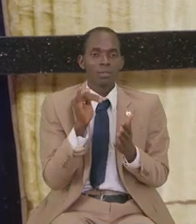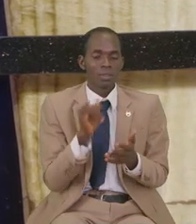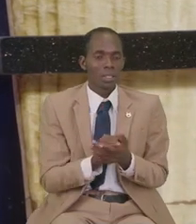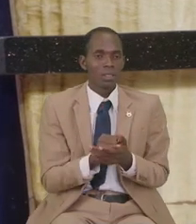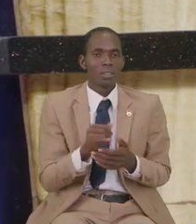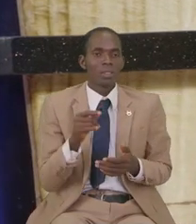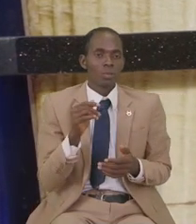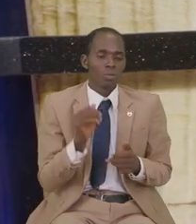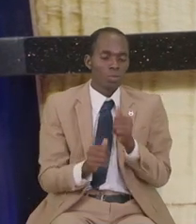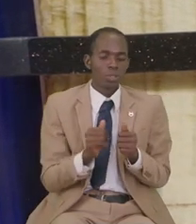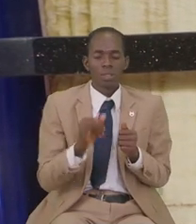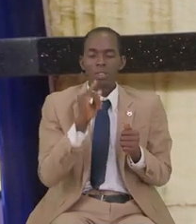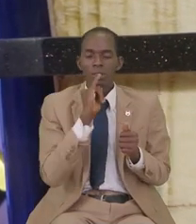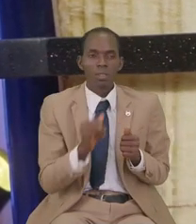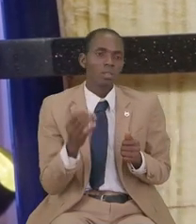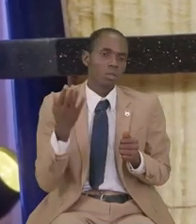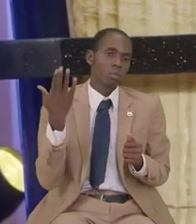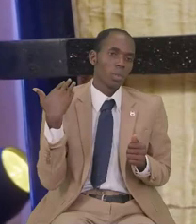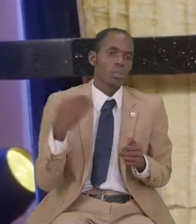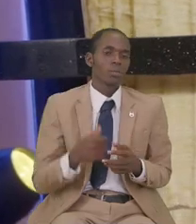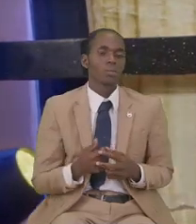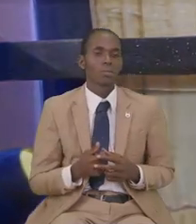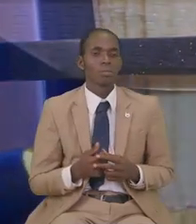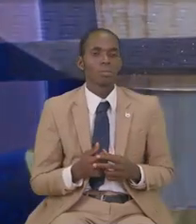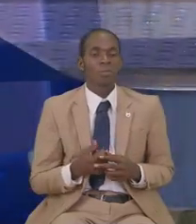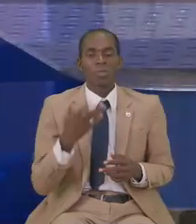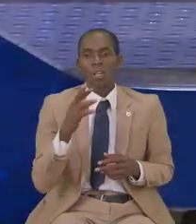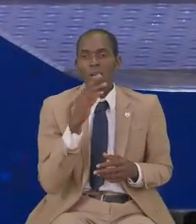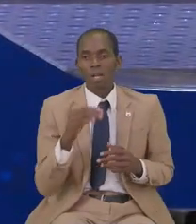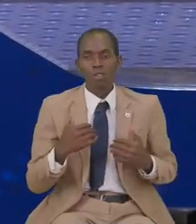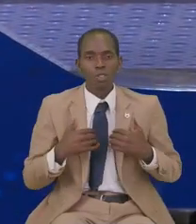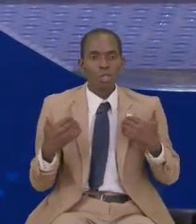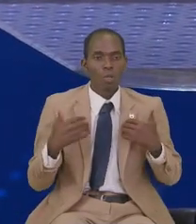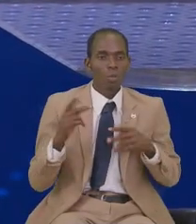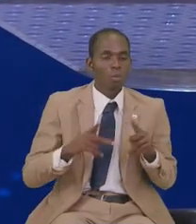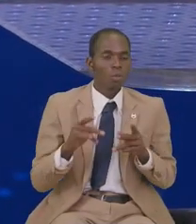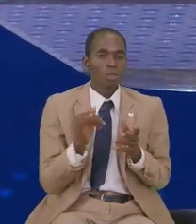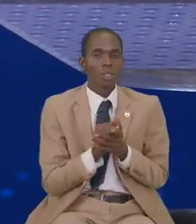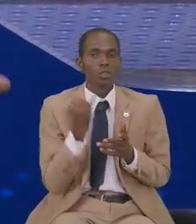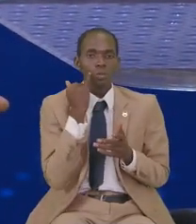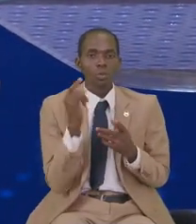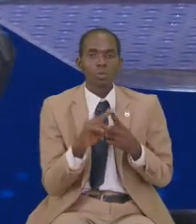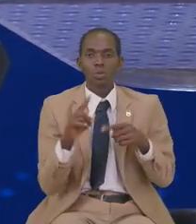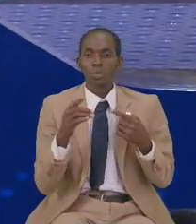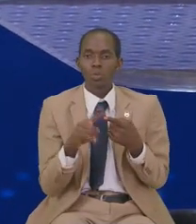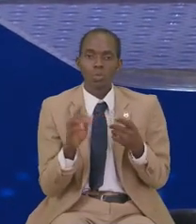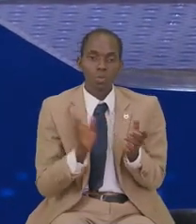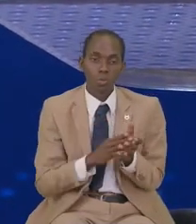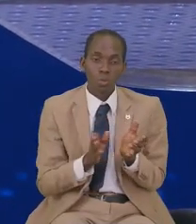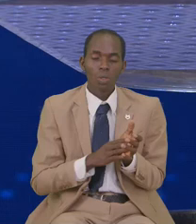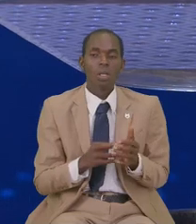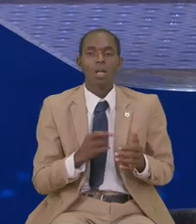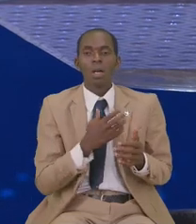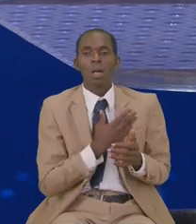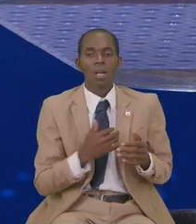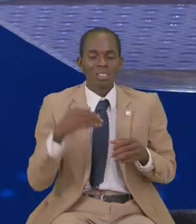which is past. There are, you know, young people, they should go to school, and they go to school, of course, and then